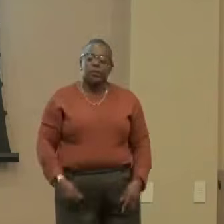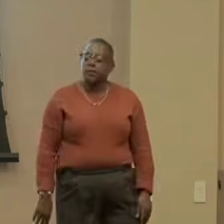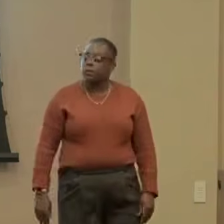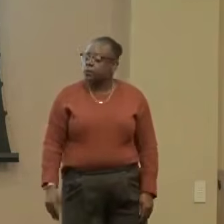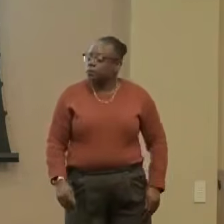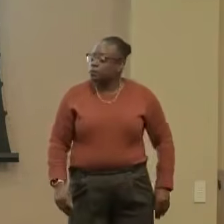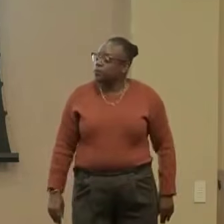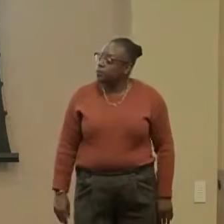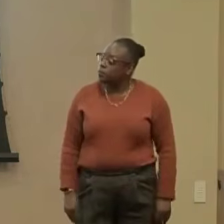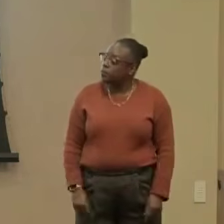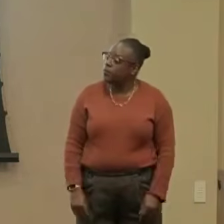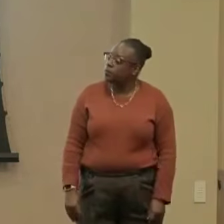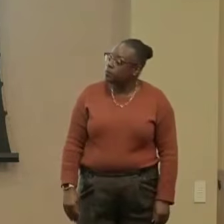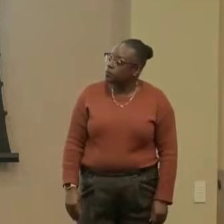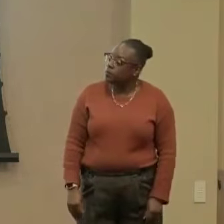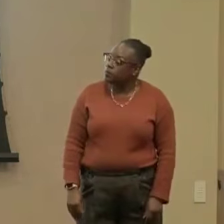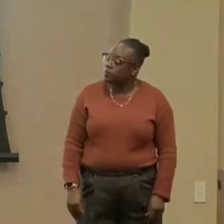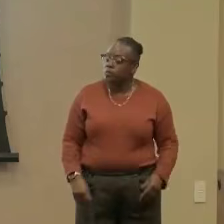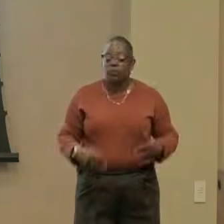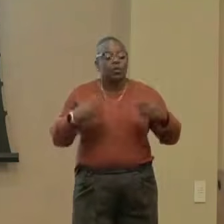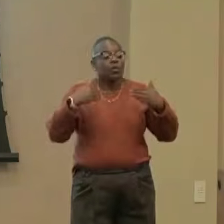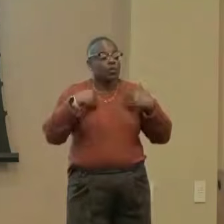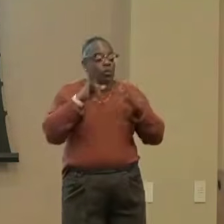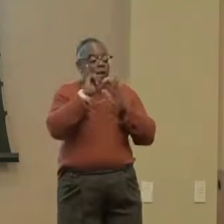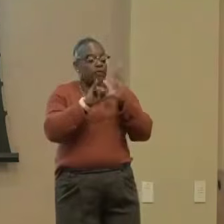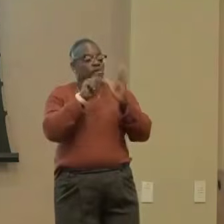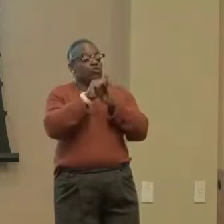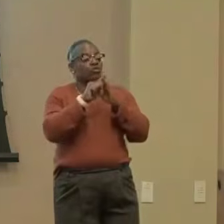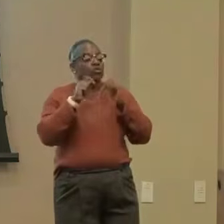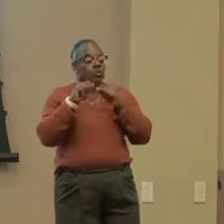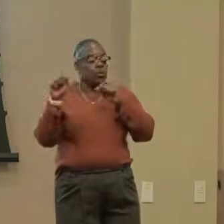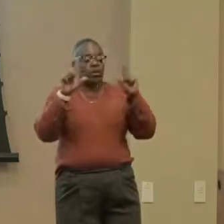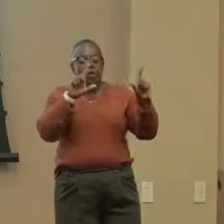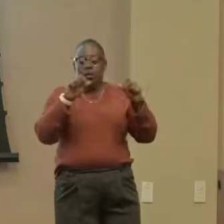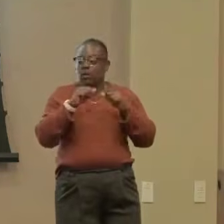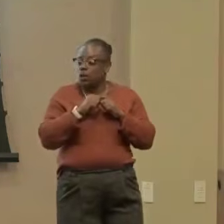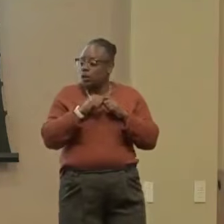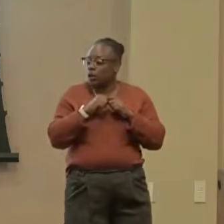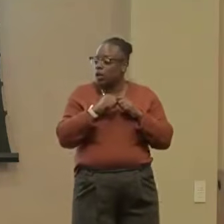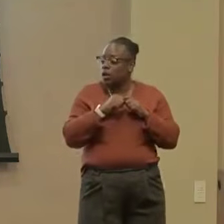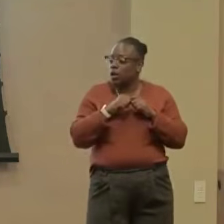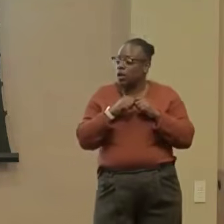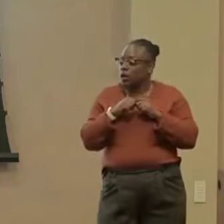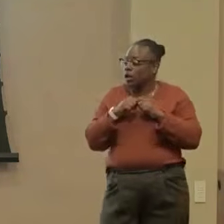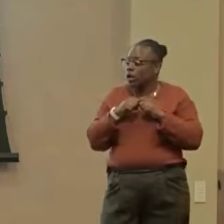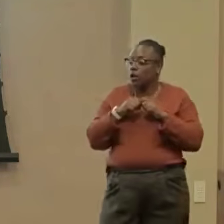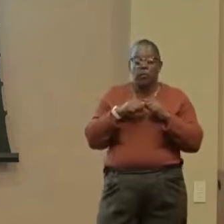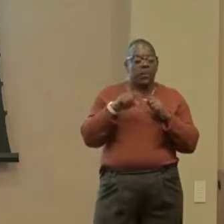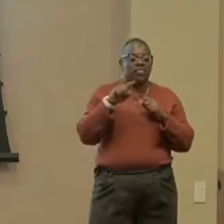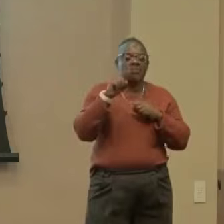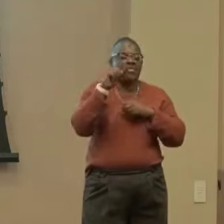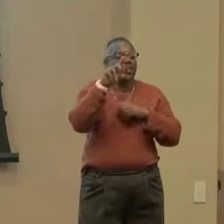encourage you, we have, a huge YouTube page. We do these live with expert talks, and we have over 100